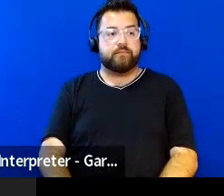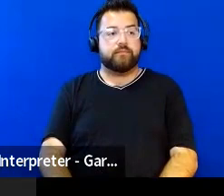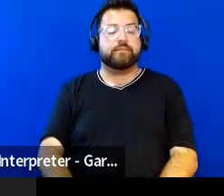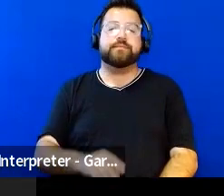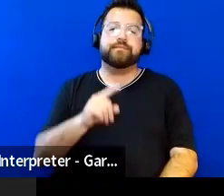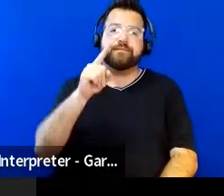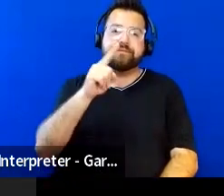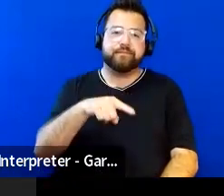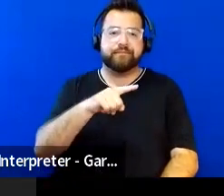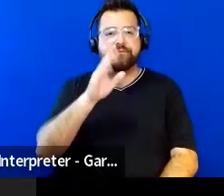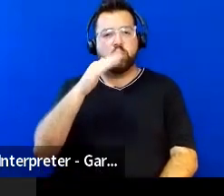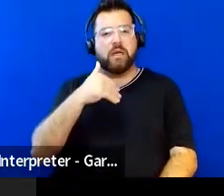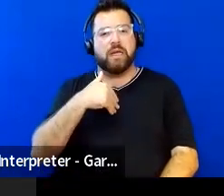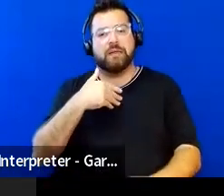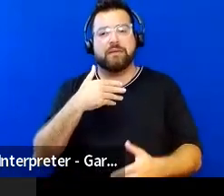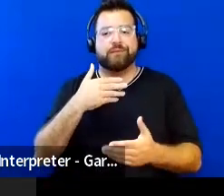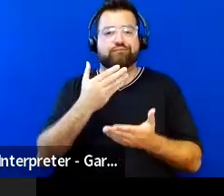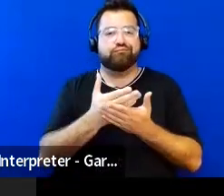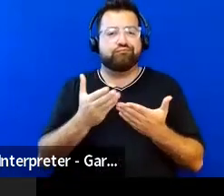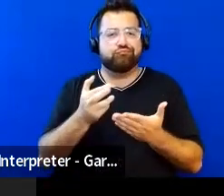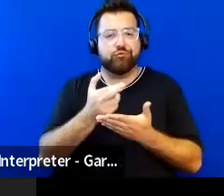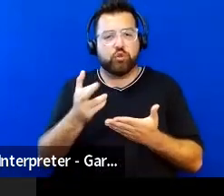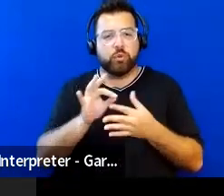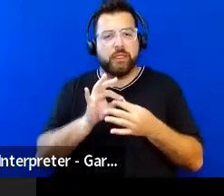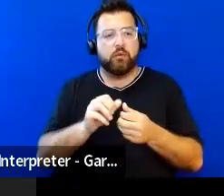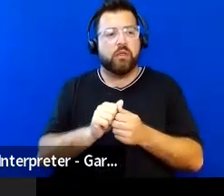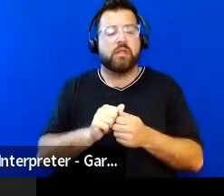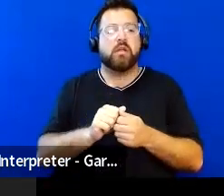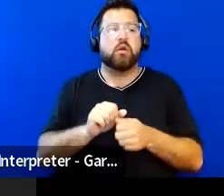training materials for our CTE folks.